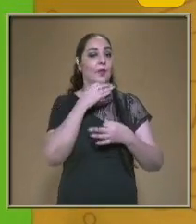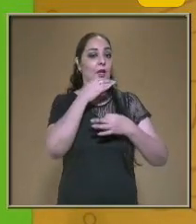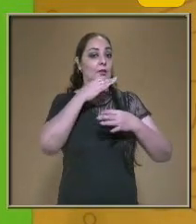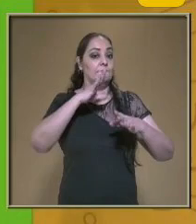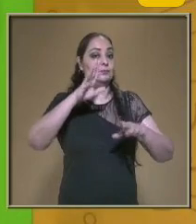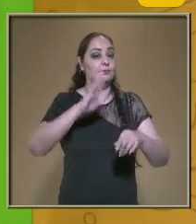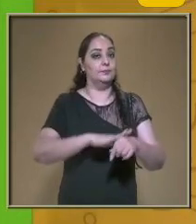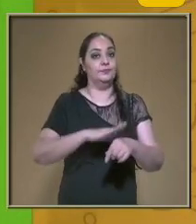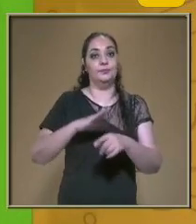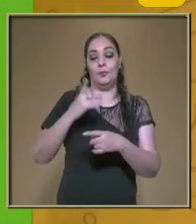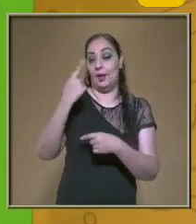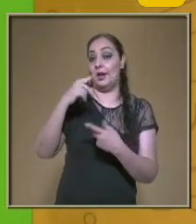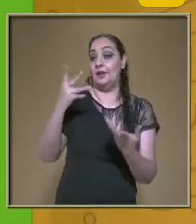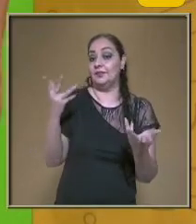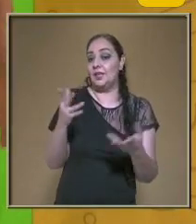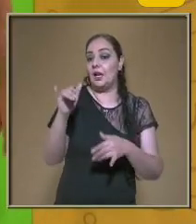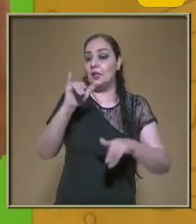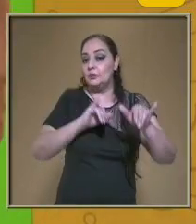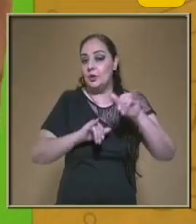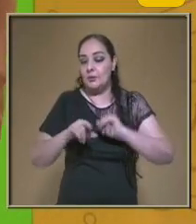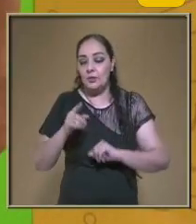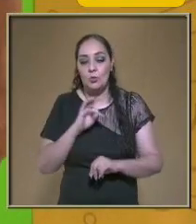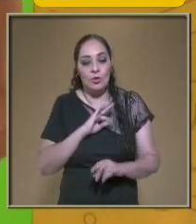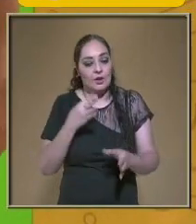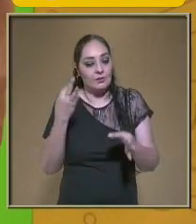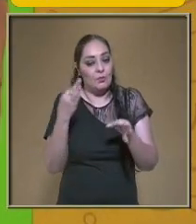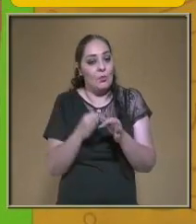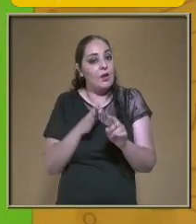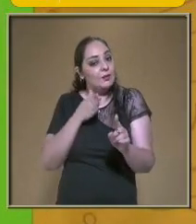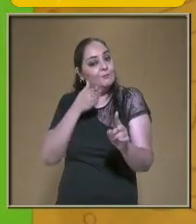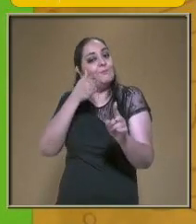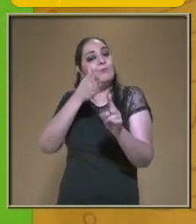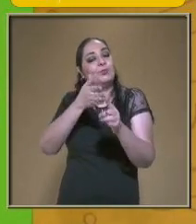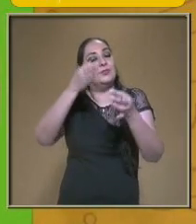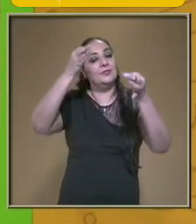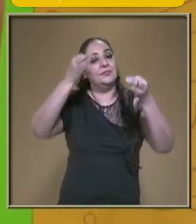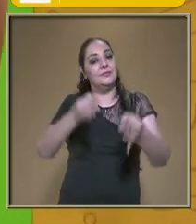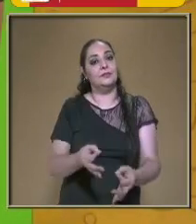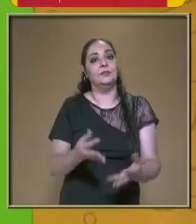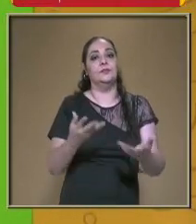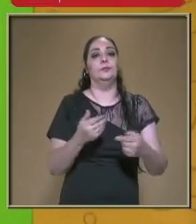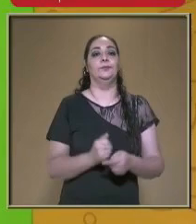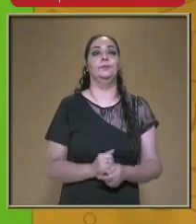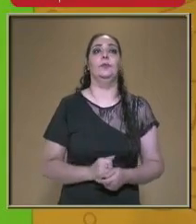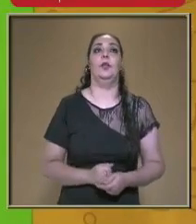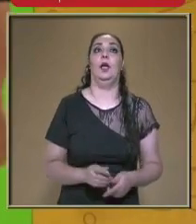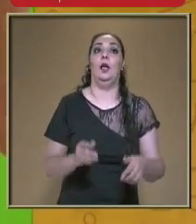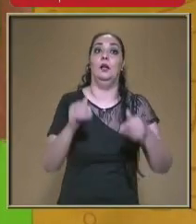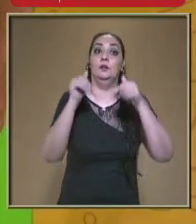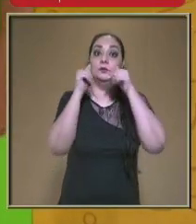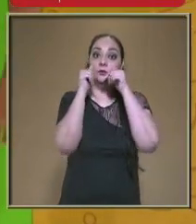this experiment and to get the goal, okay, to reach the objective.